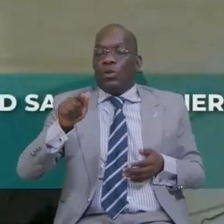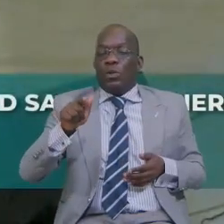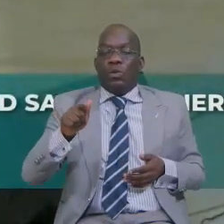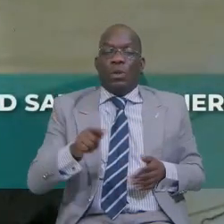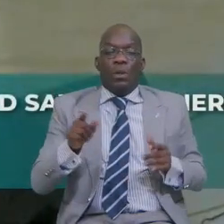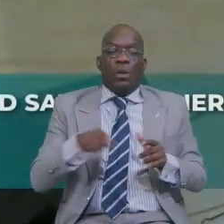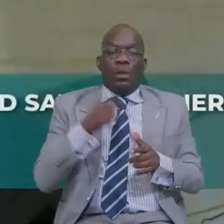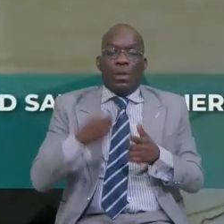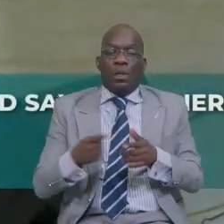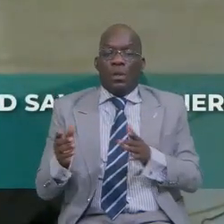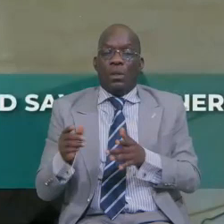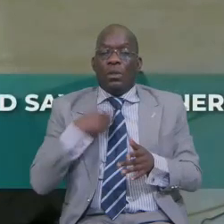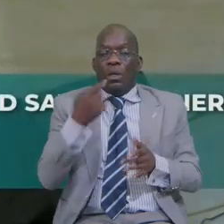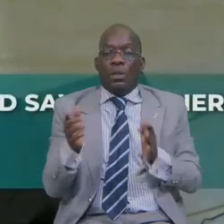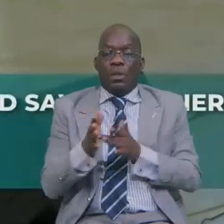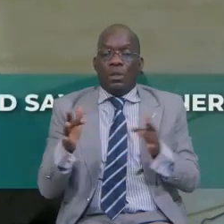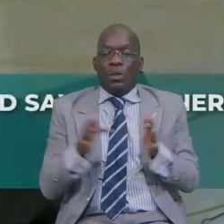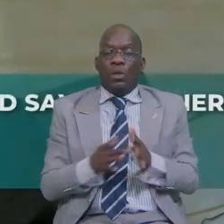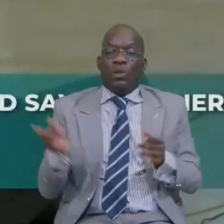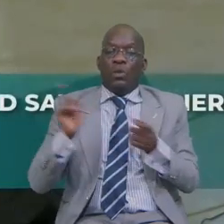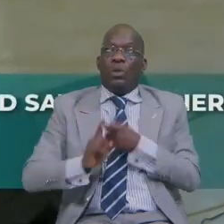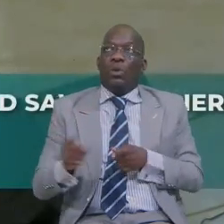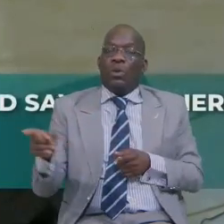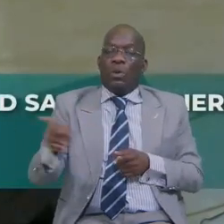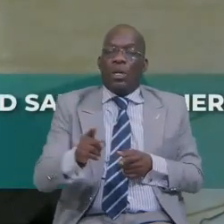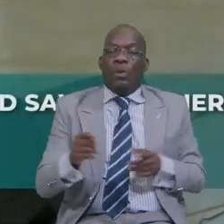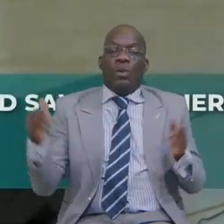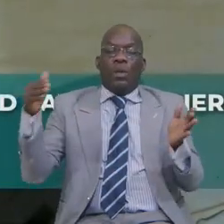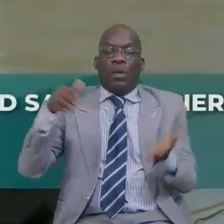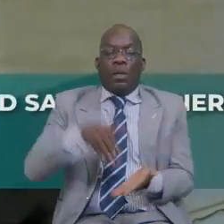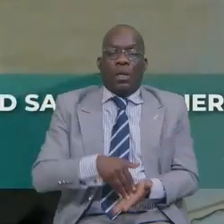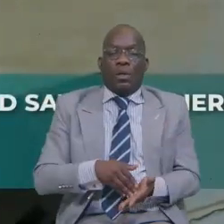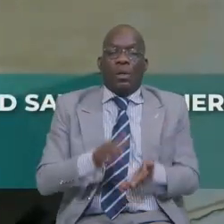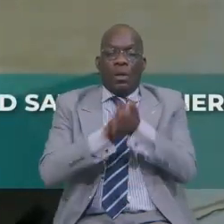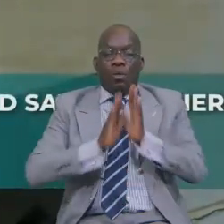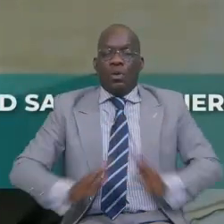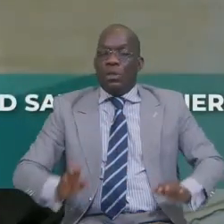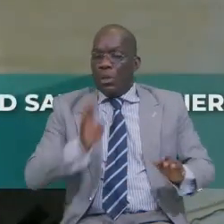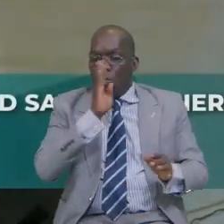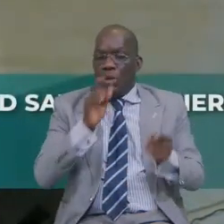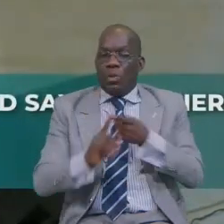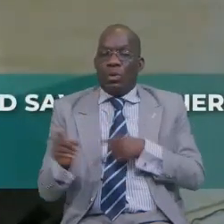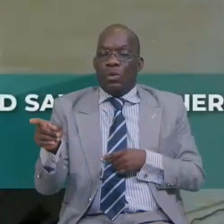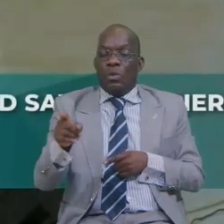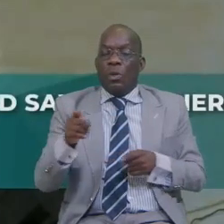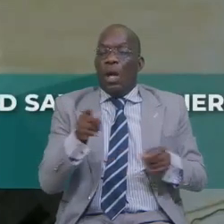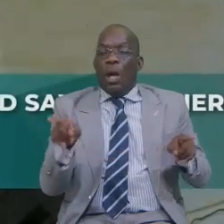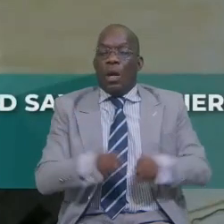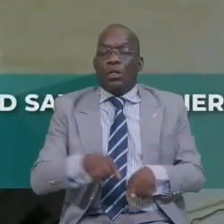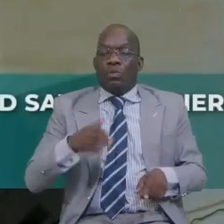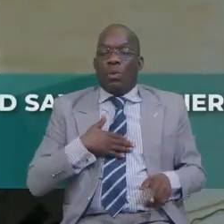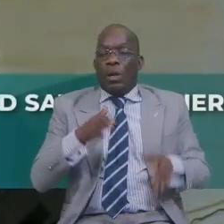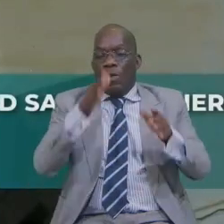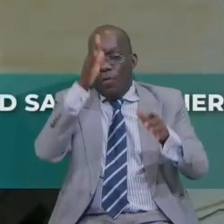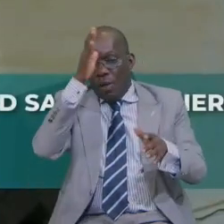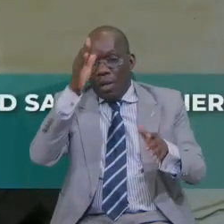them again, peace be unto you, as my Father hath sent me to